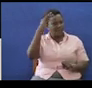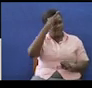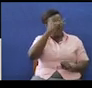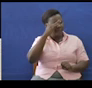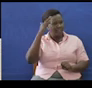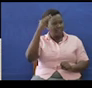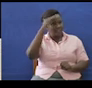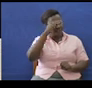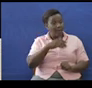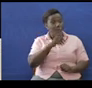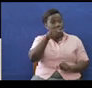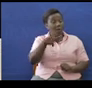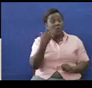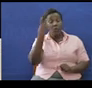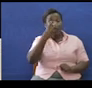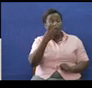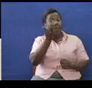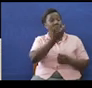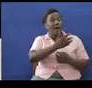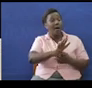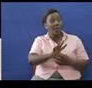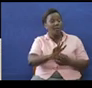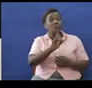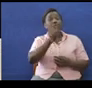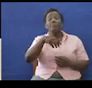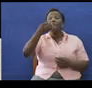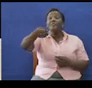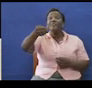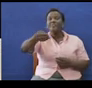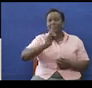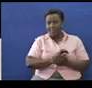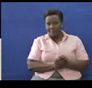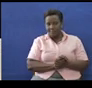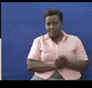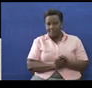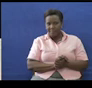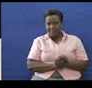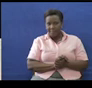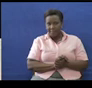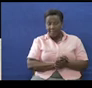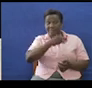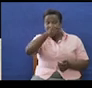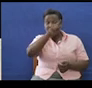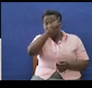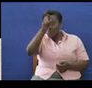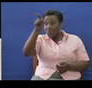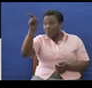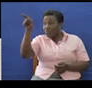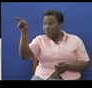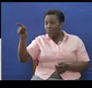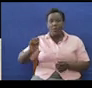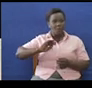I would like to stress that because most of people who fetch water in rural